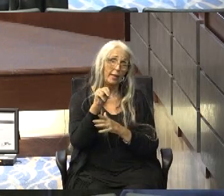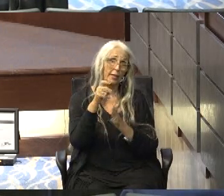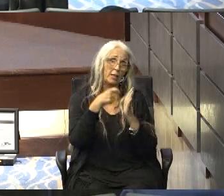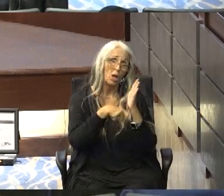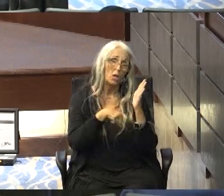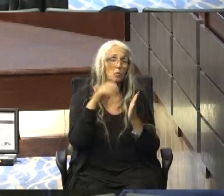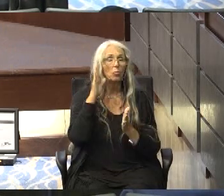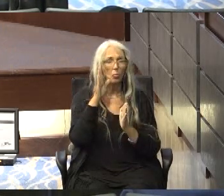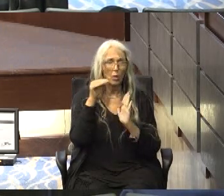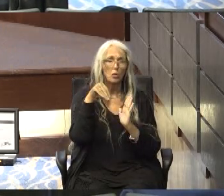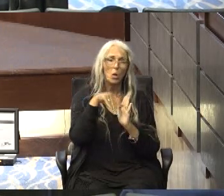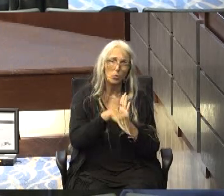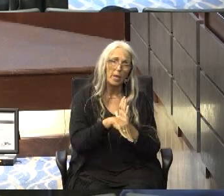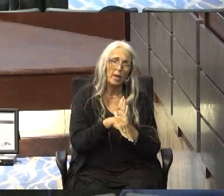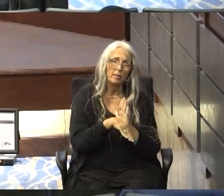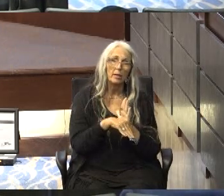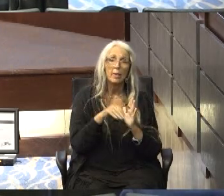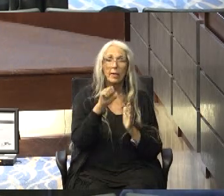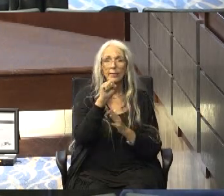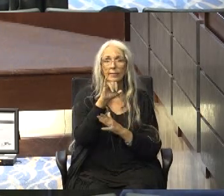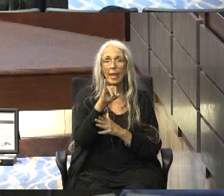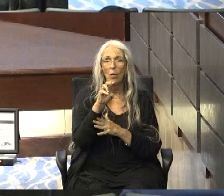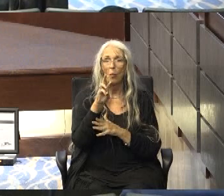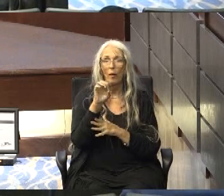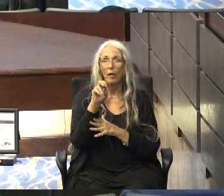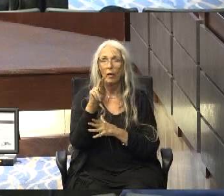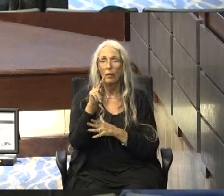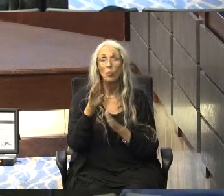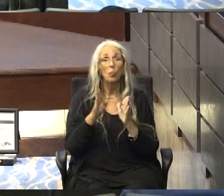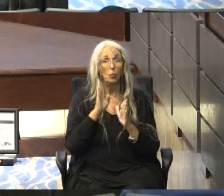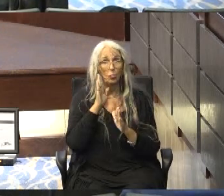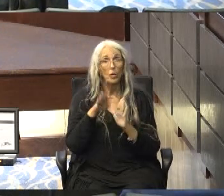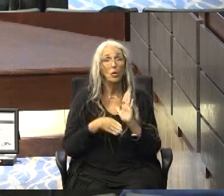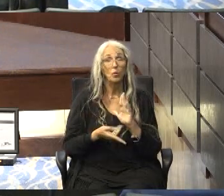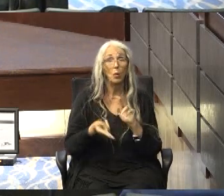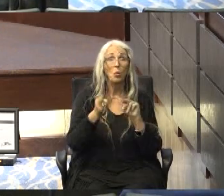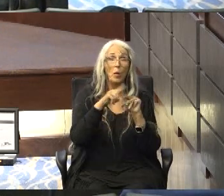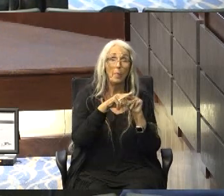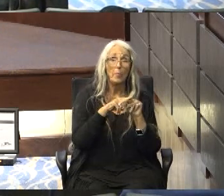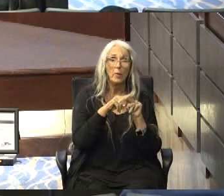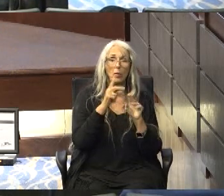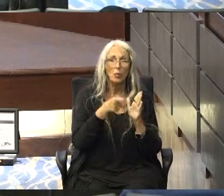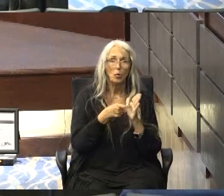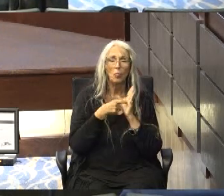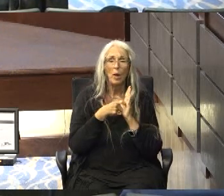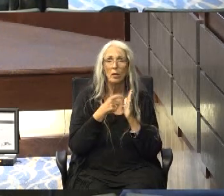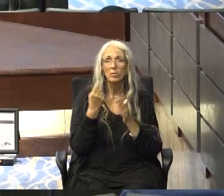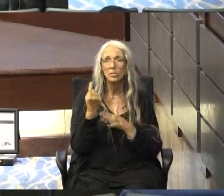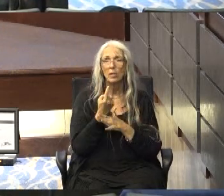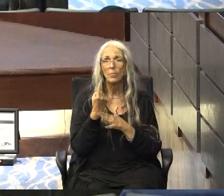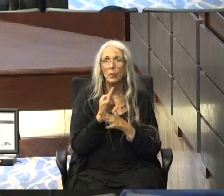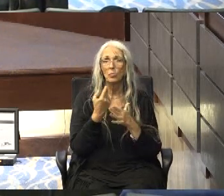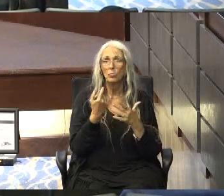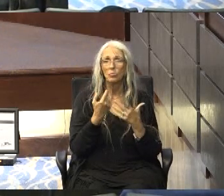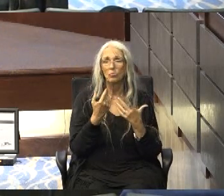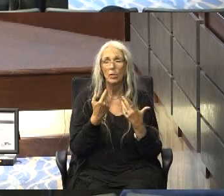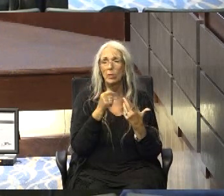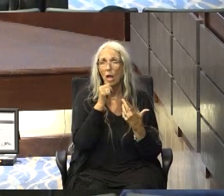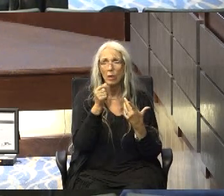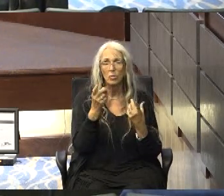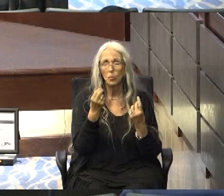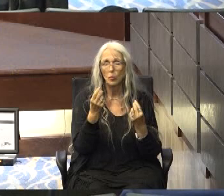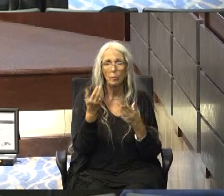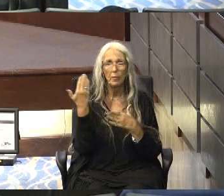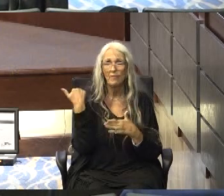down. Obviously, the sidewalk cost will go up because we're going to be requiring something we haven't before. So we